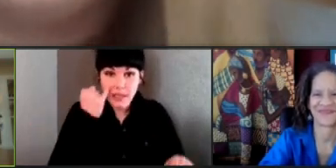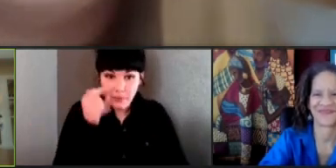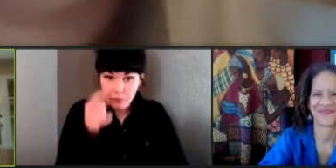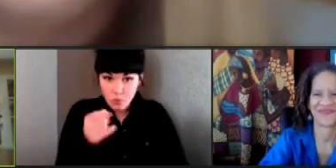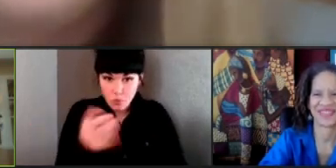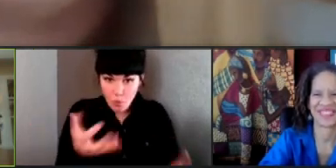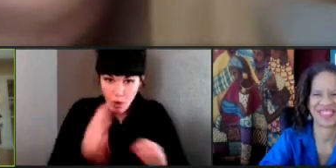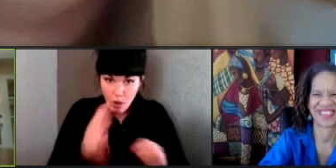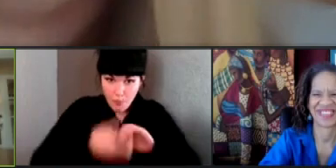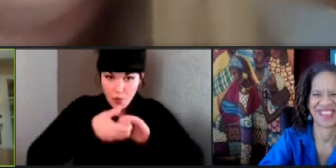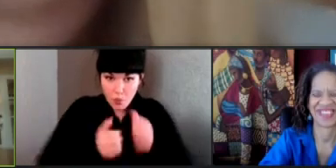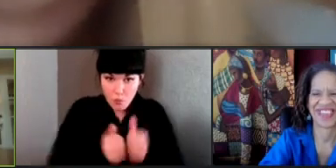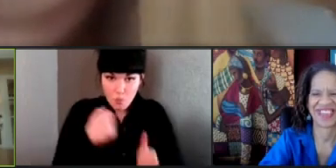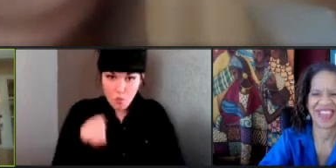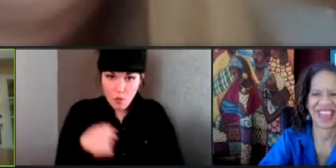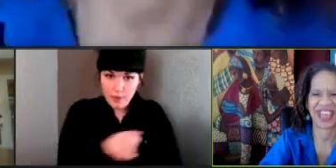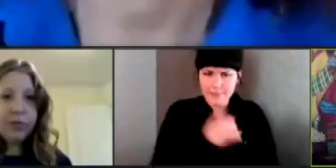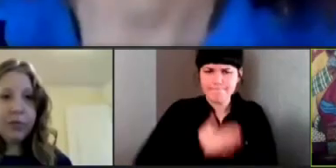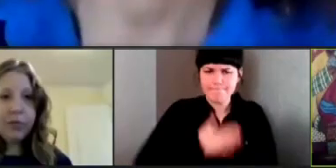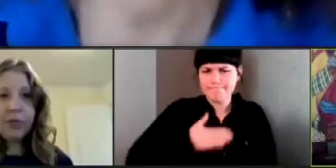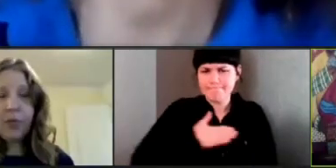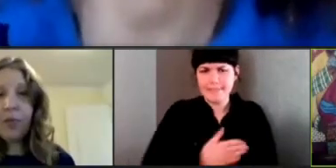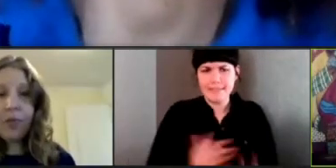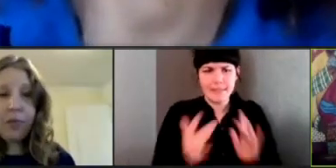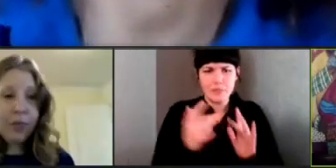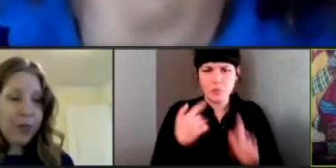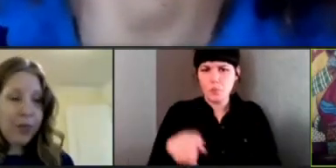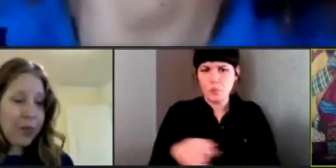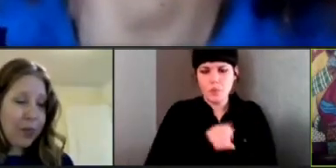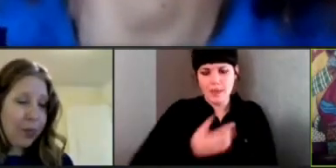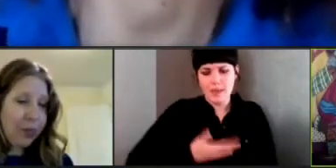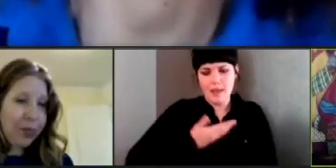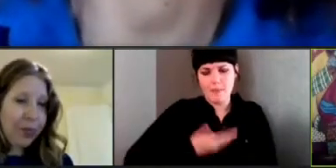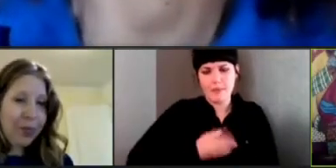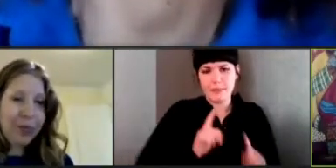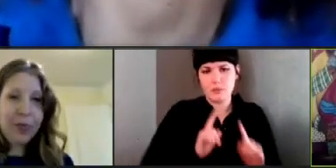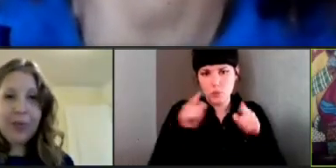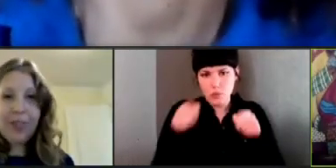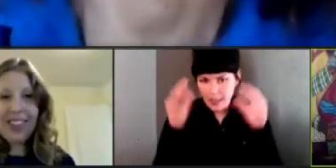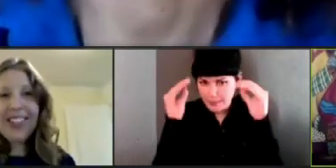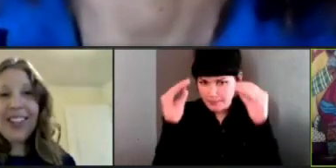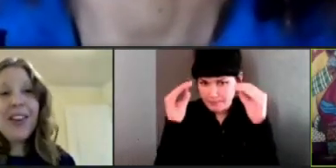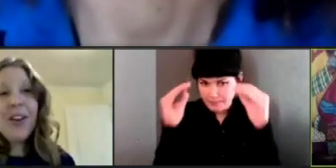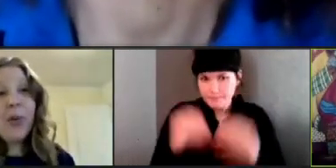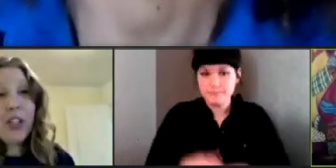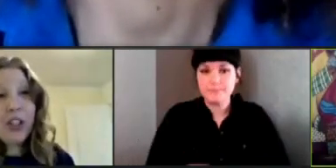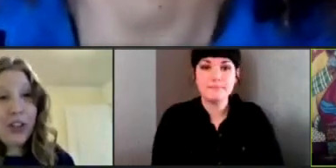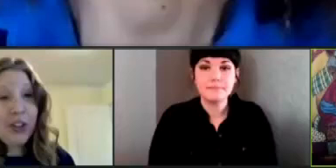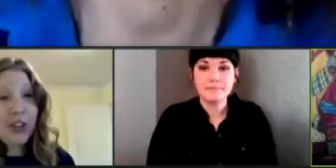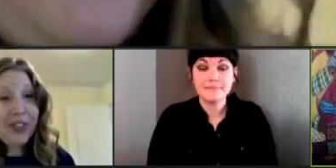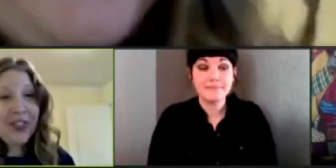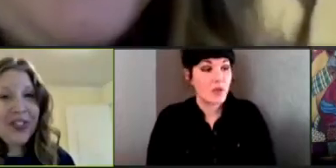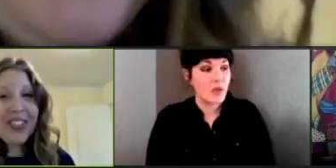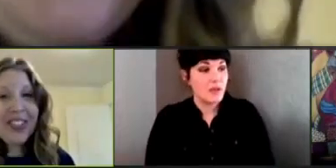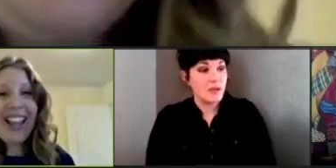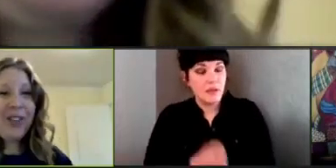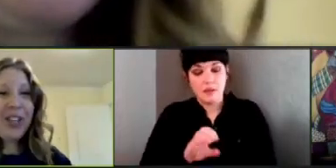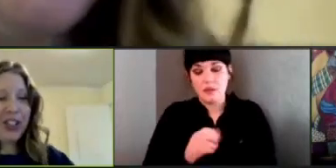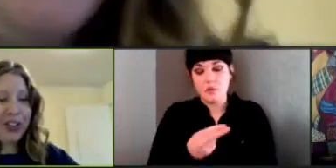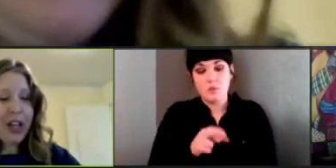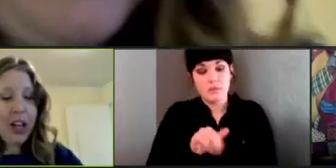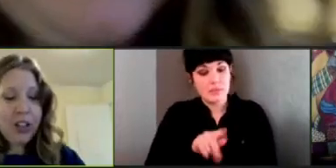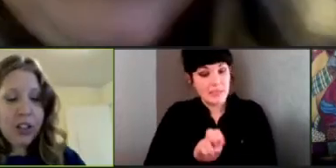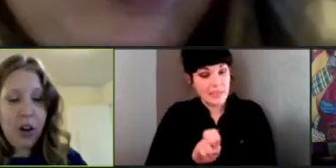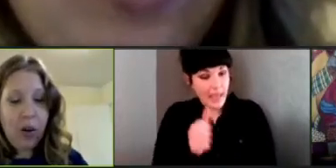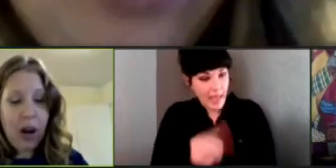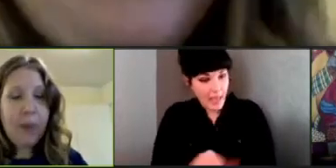us. Thanks, Hannah. Christine, do we have any questions in the chat? Or from you? Go ahead. Yeah, we